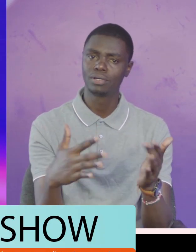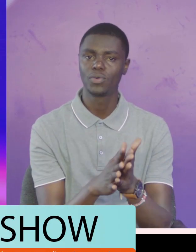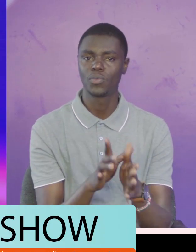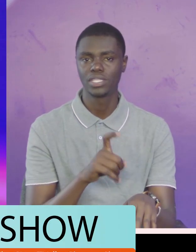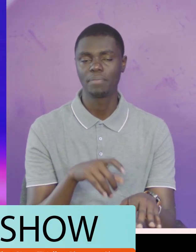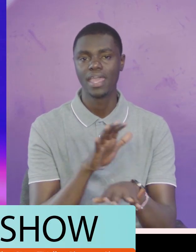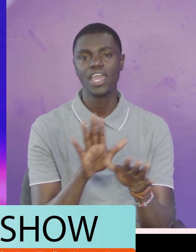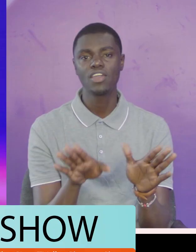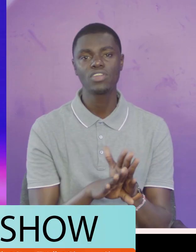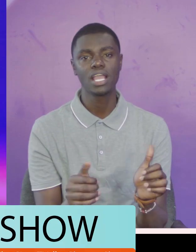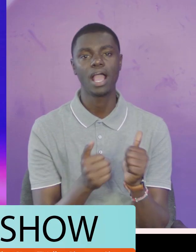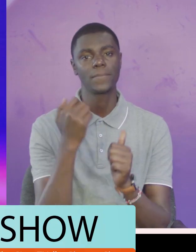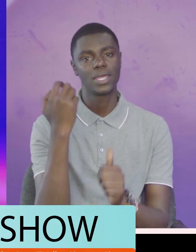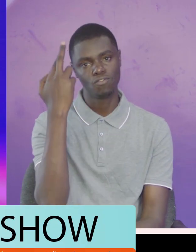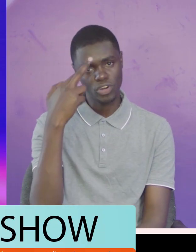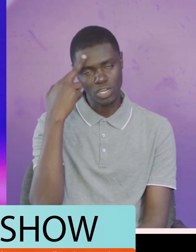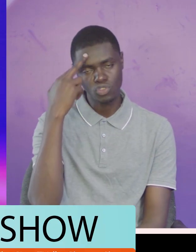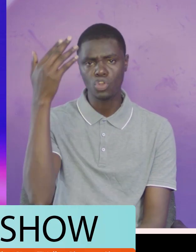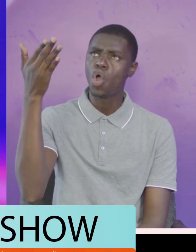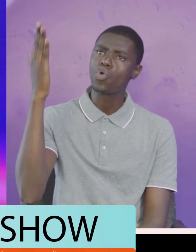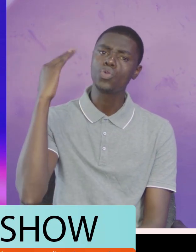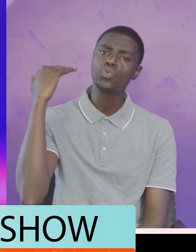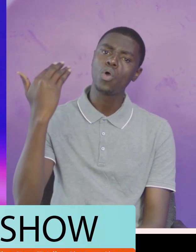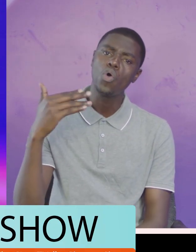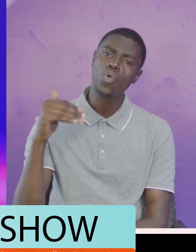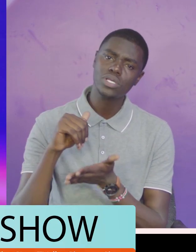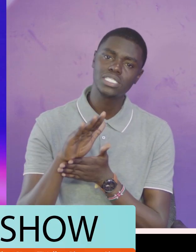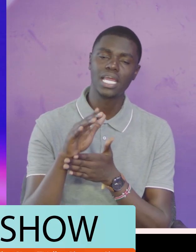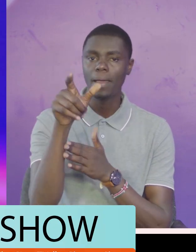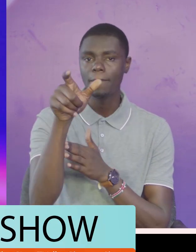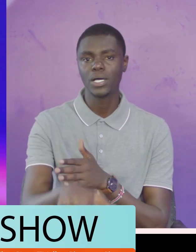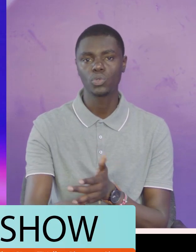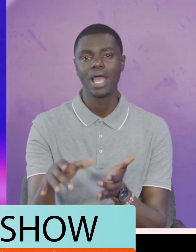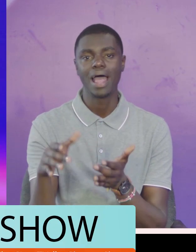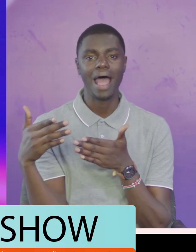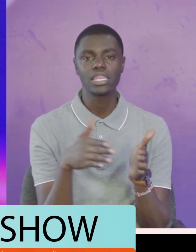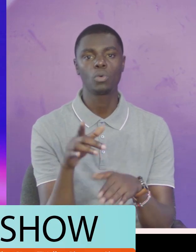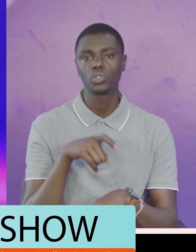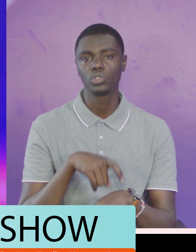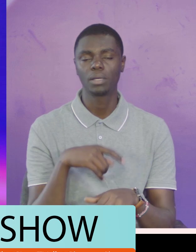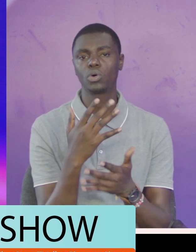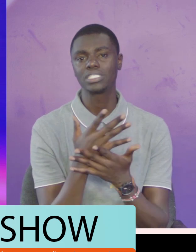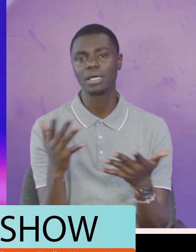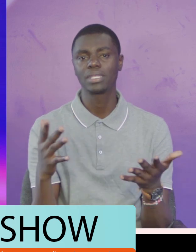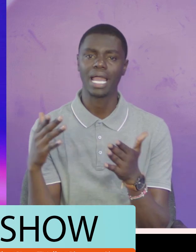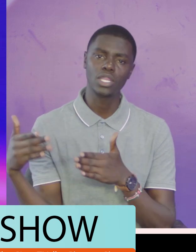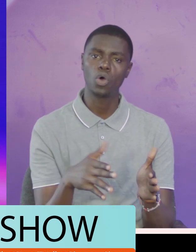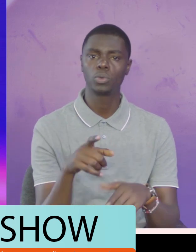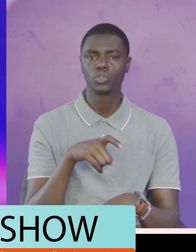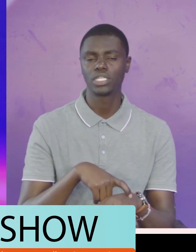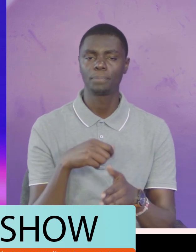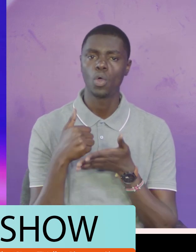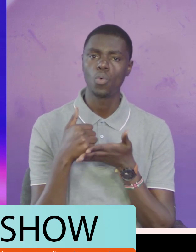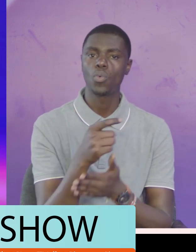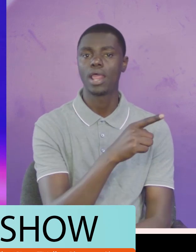time, everything happens for a reason. God will always send someone at the opportune time or something at the opportune